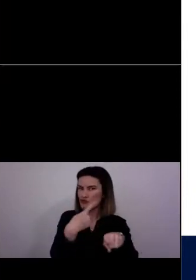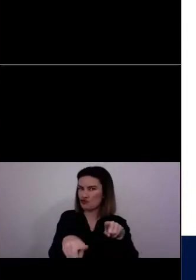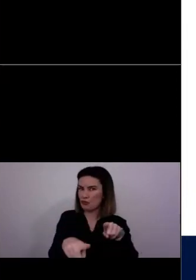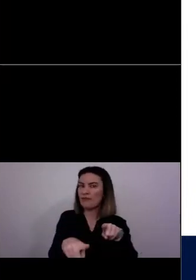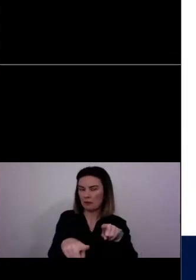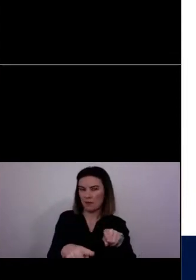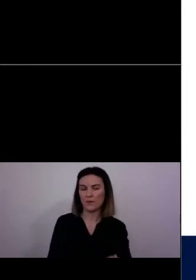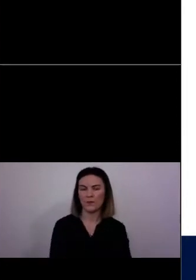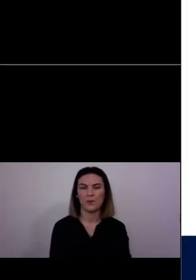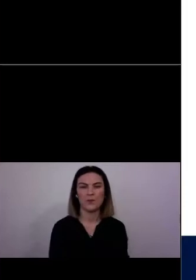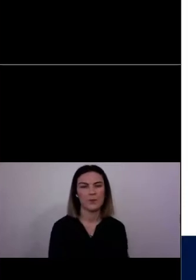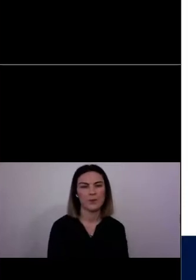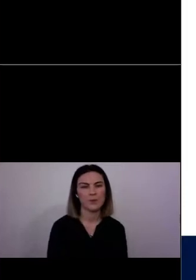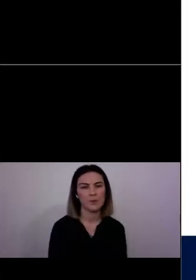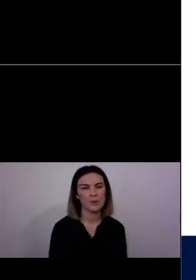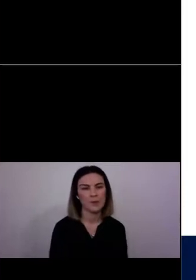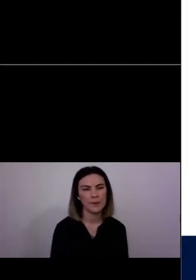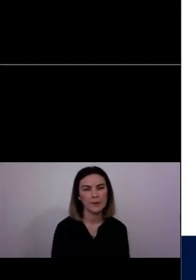please.